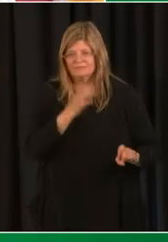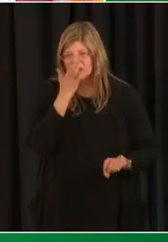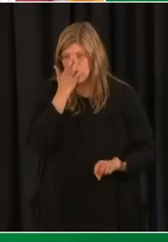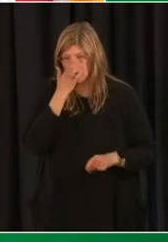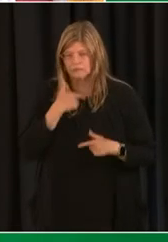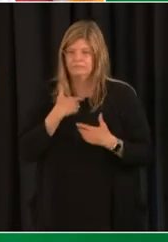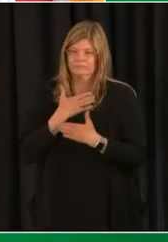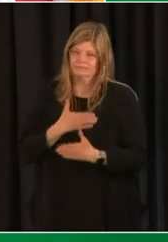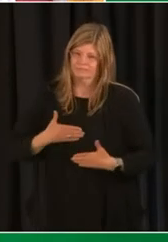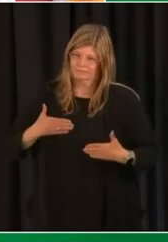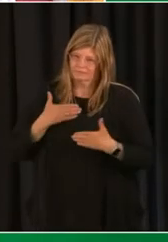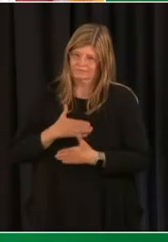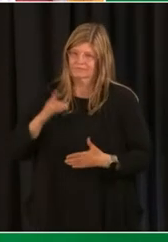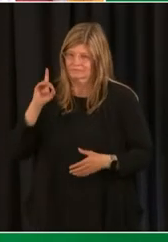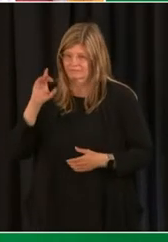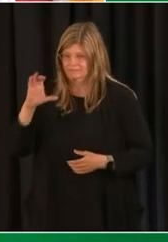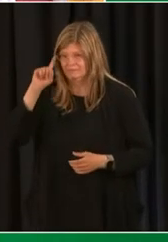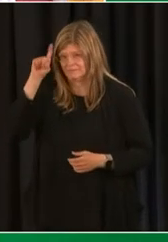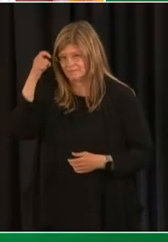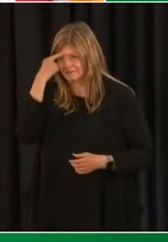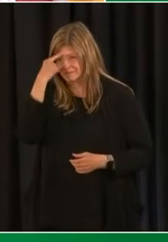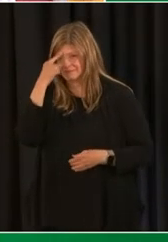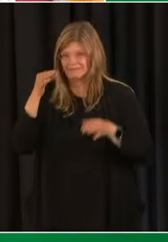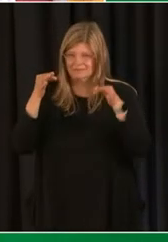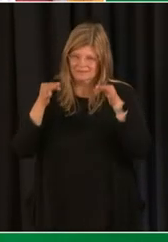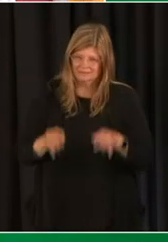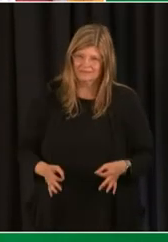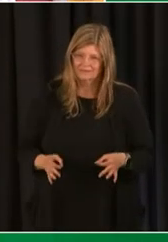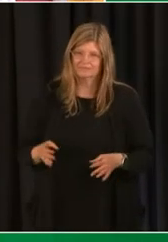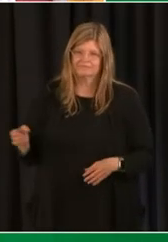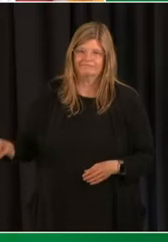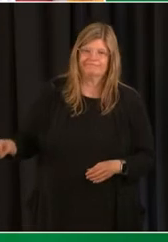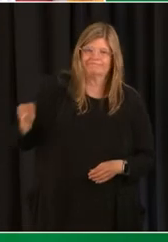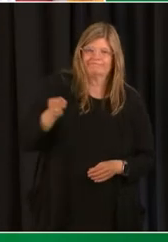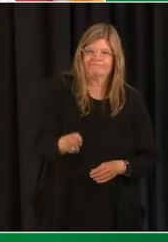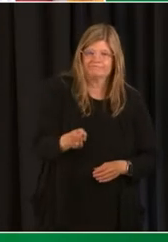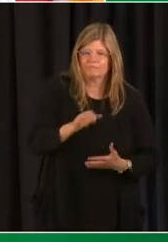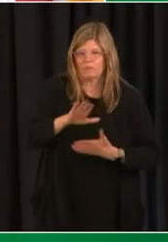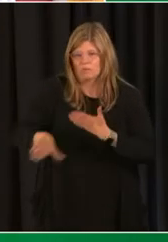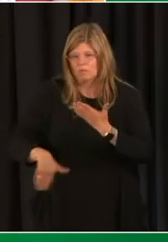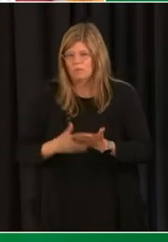putting citizens at the center of proactive measures protecting DC